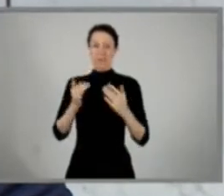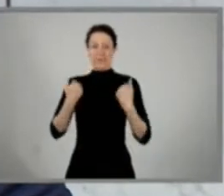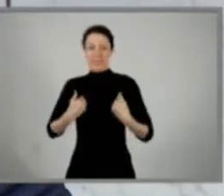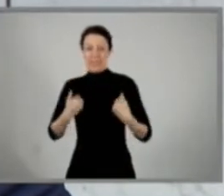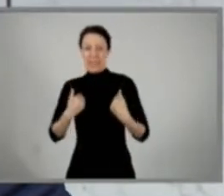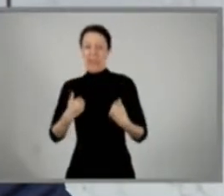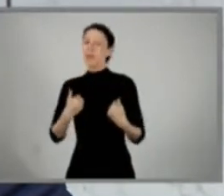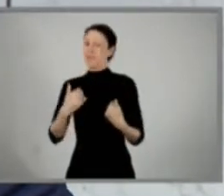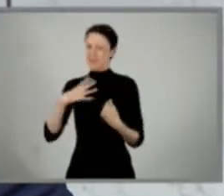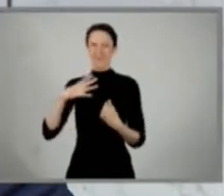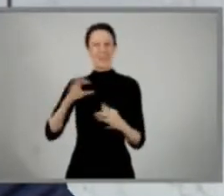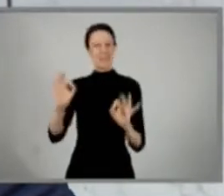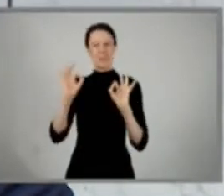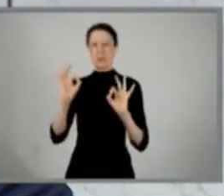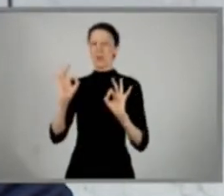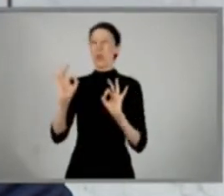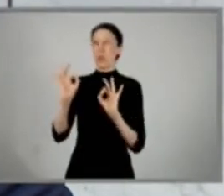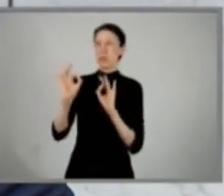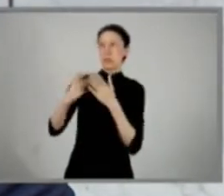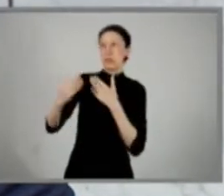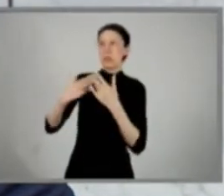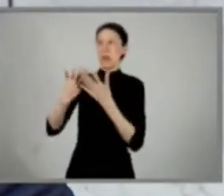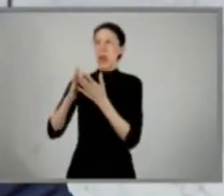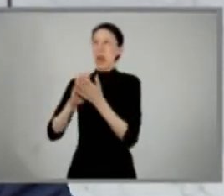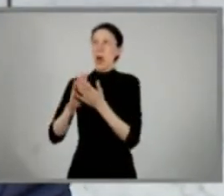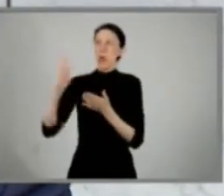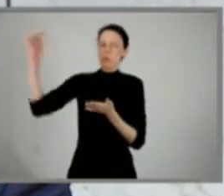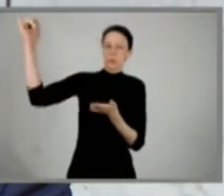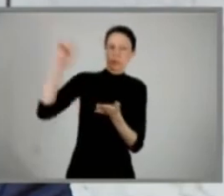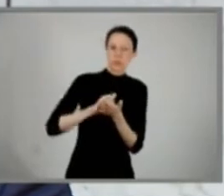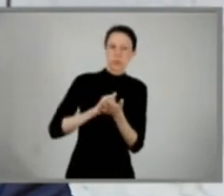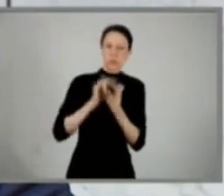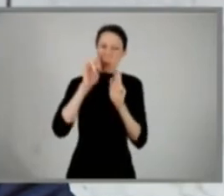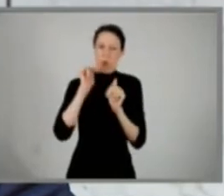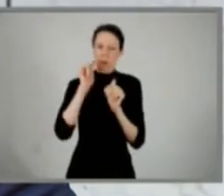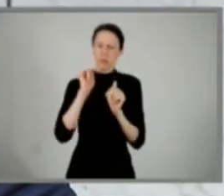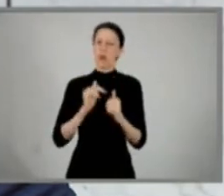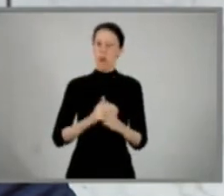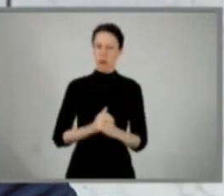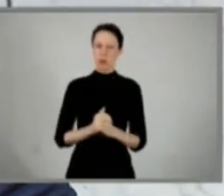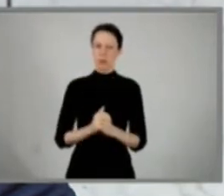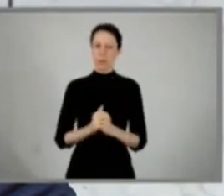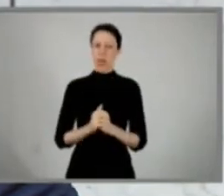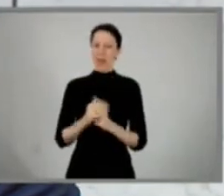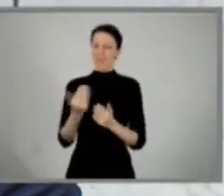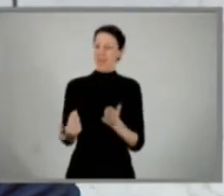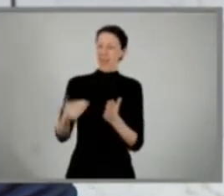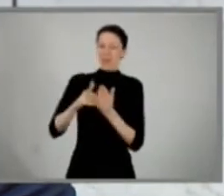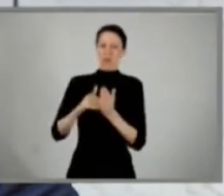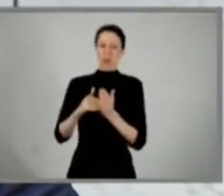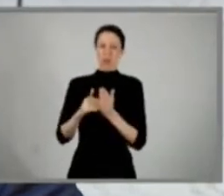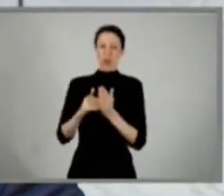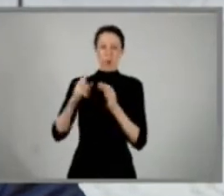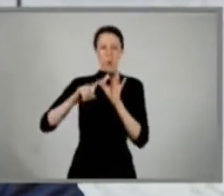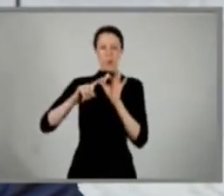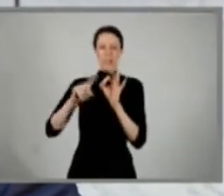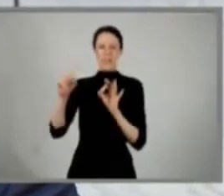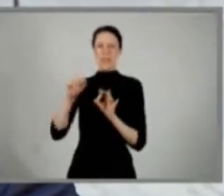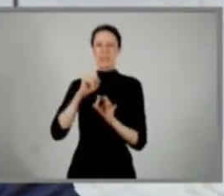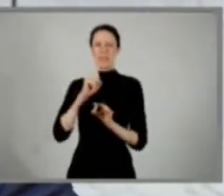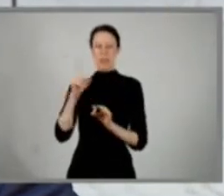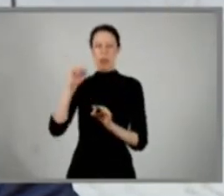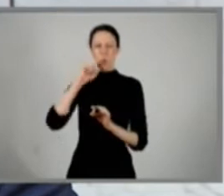today increased 150 additional places coming out of Queensland. We thank them for that. We have additional capacity, as I